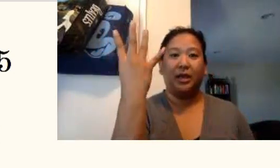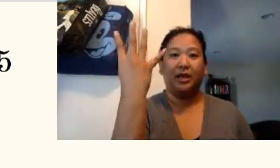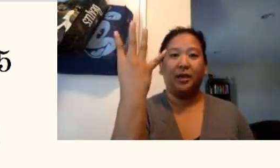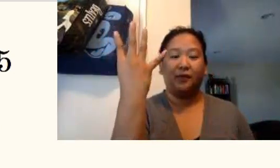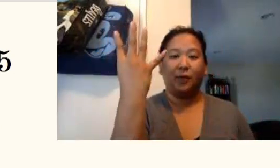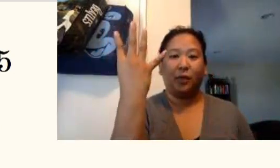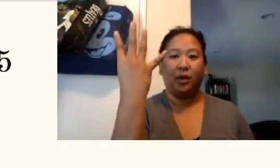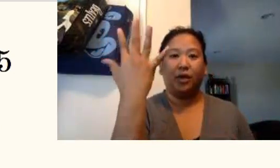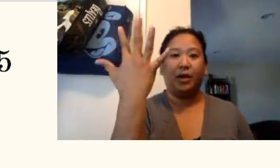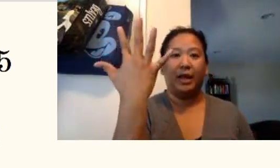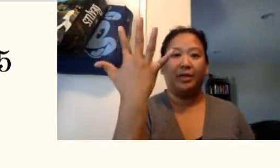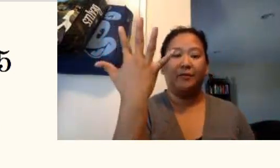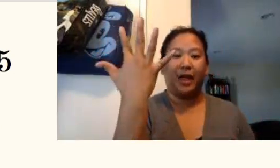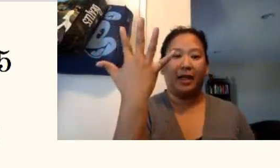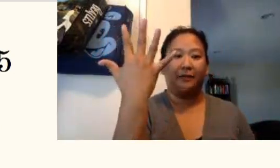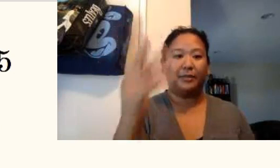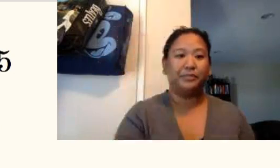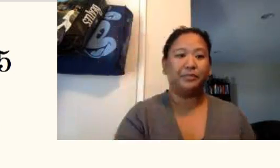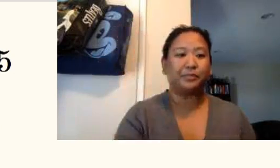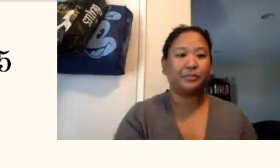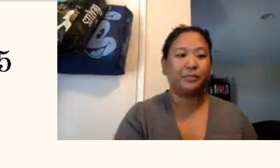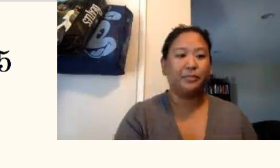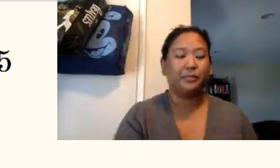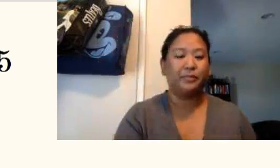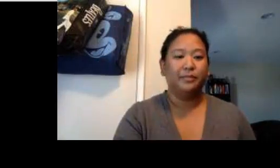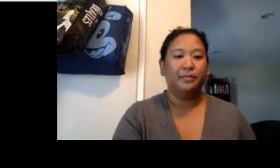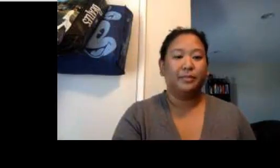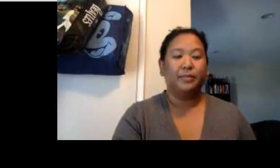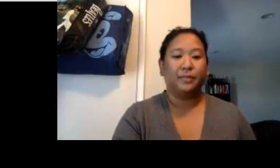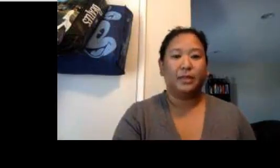3, 4, and then 5.